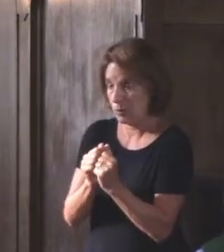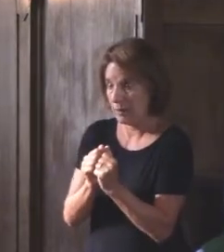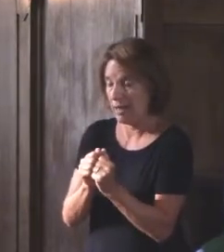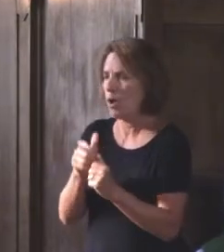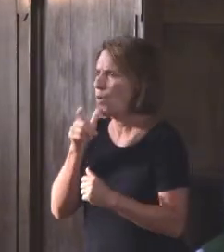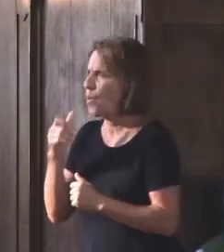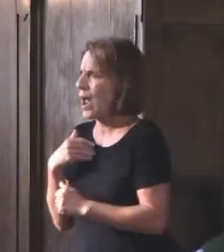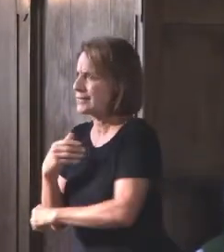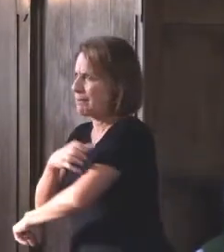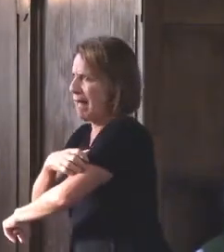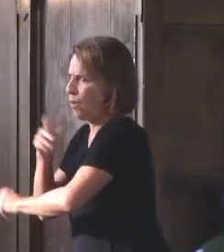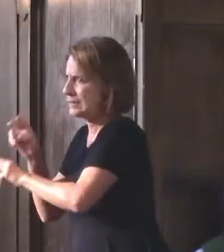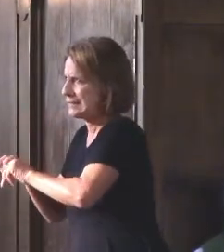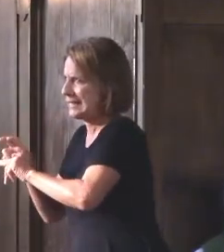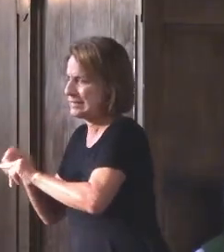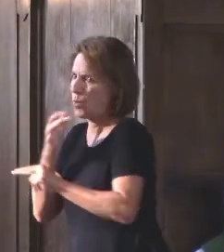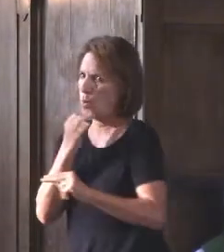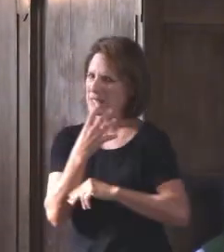who's at the slush table?